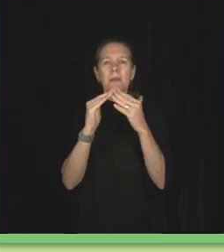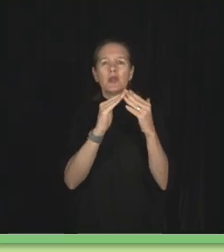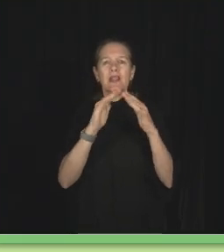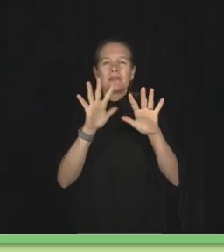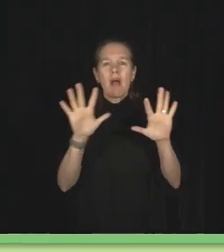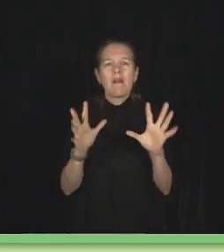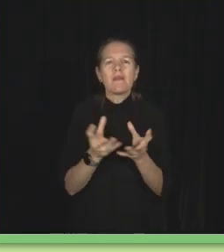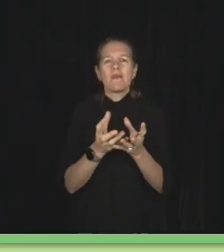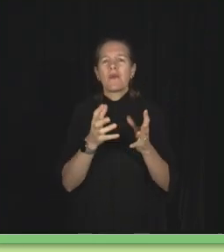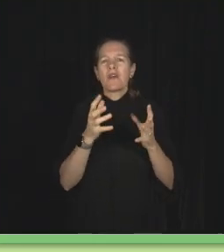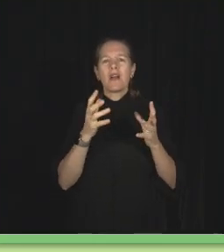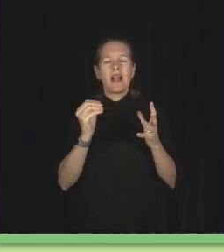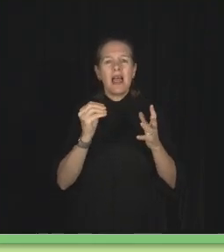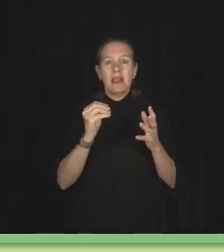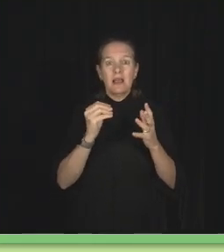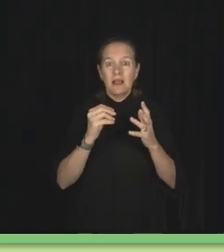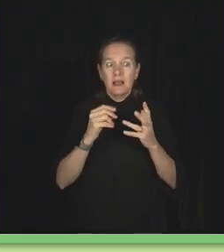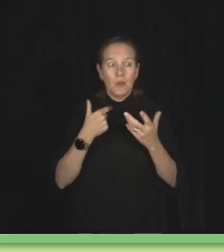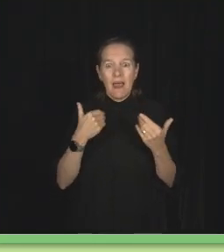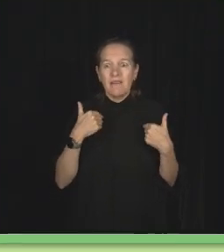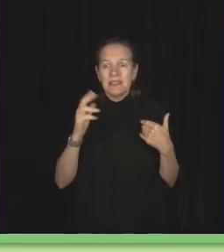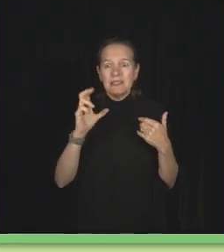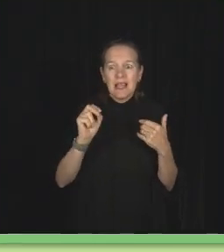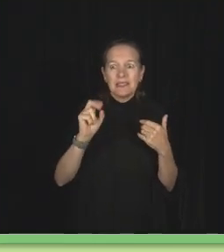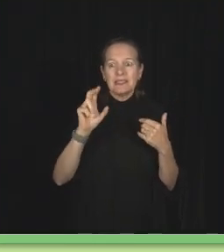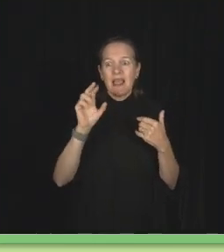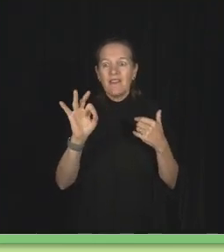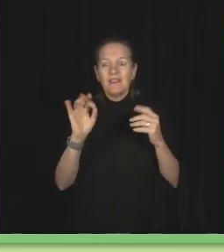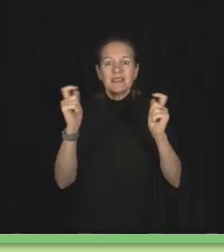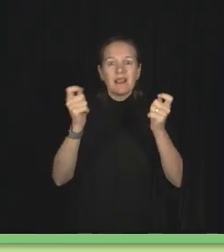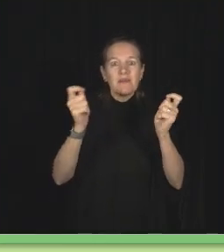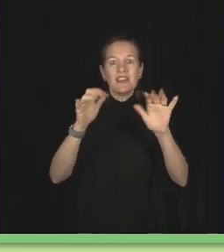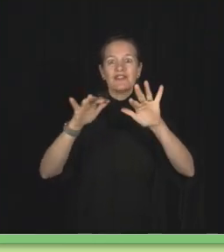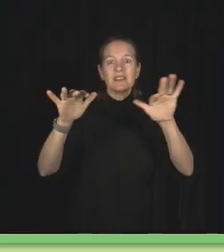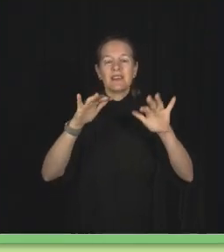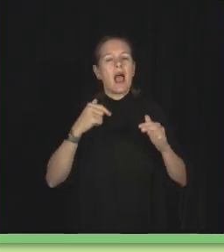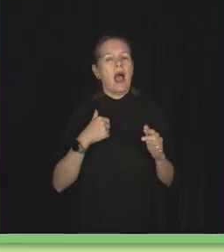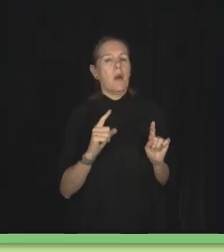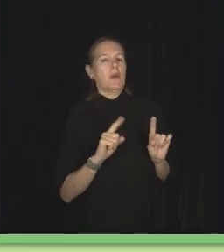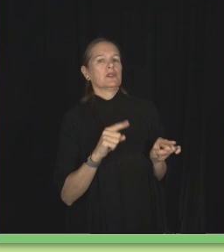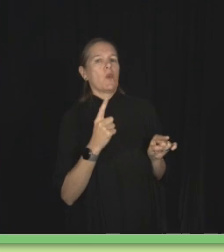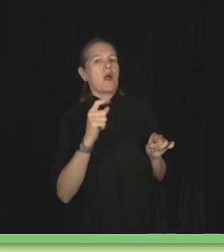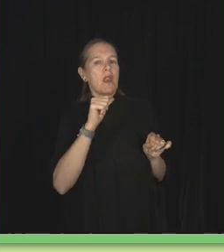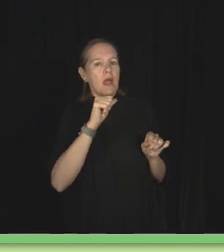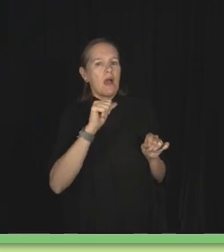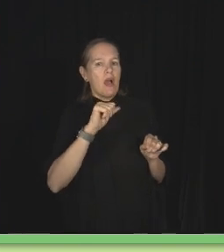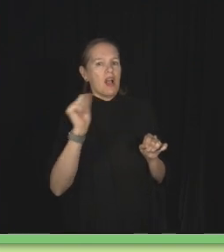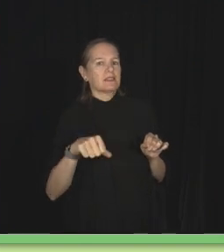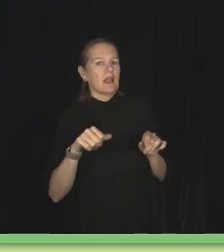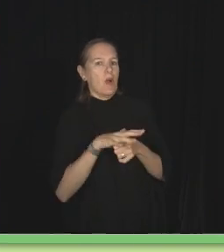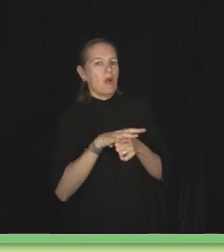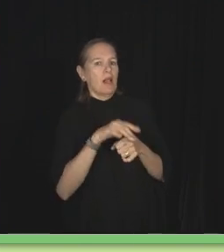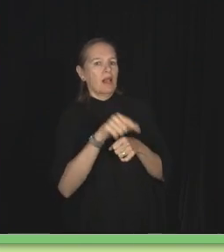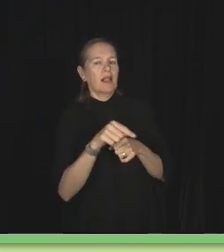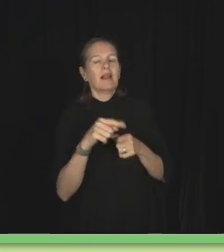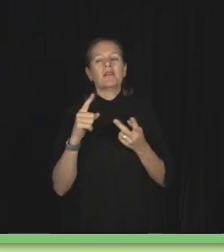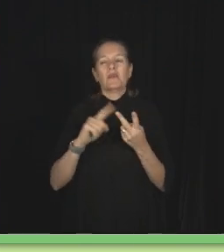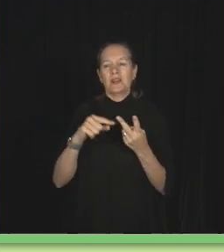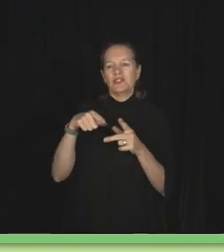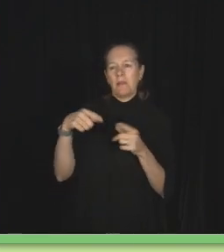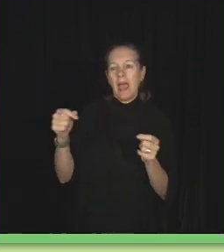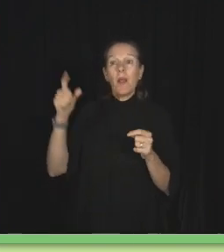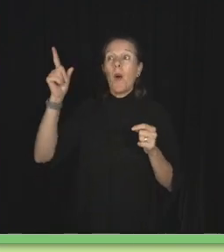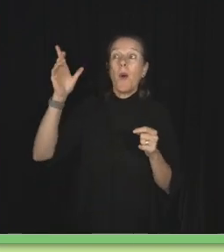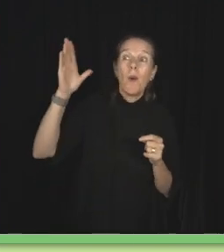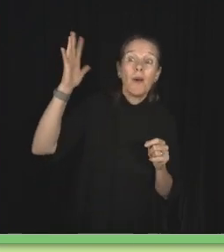these C10CF celebrations. I held one locally in Austin, which was a lot of fun. Visited one in Japan. Hey, there's